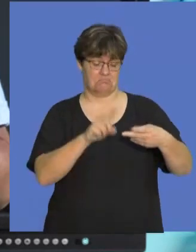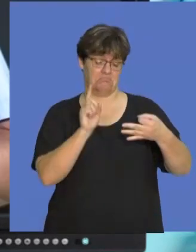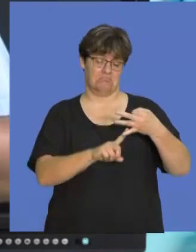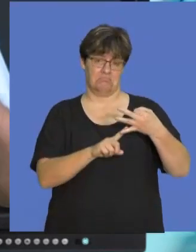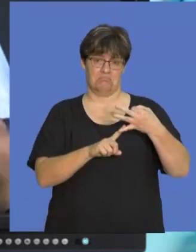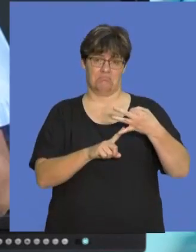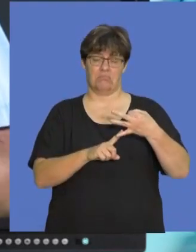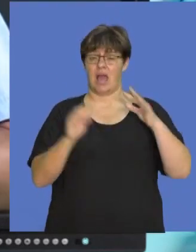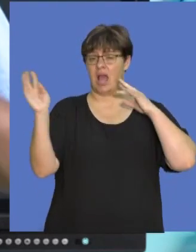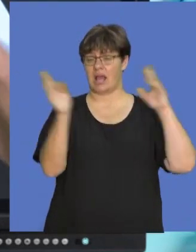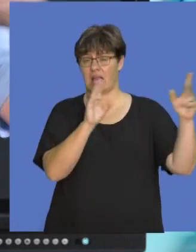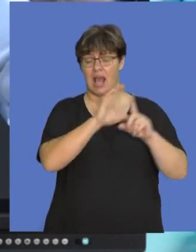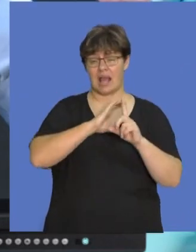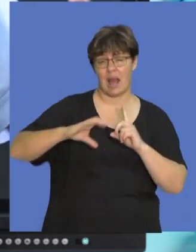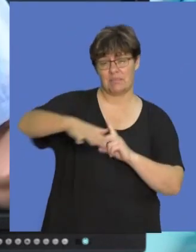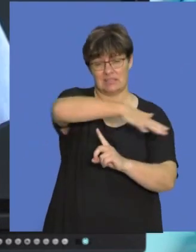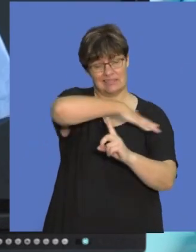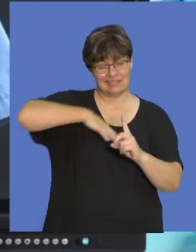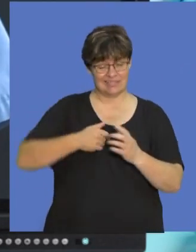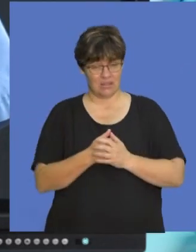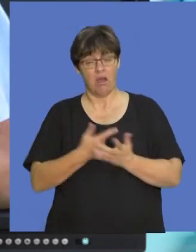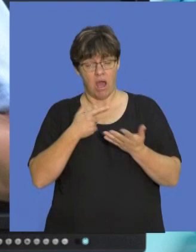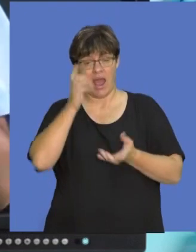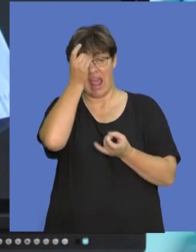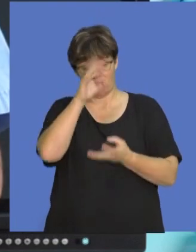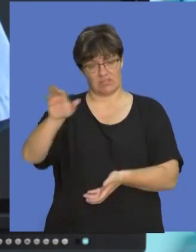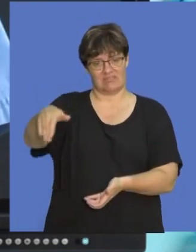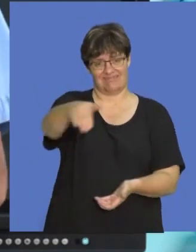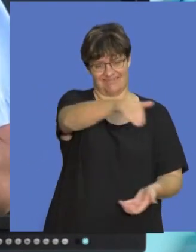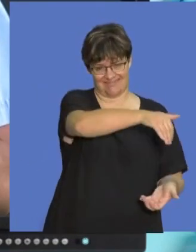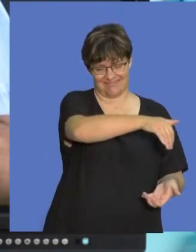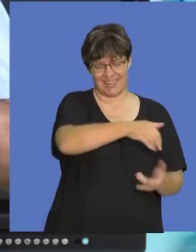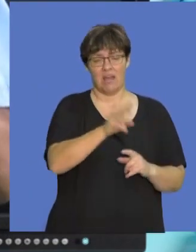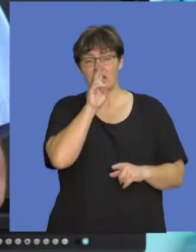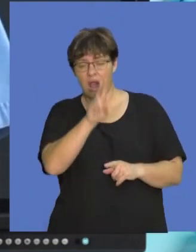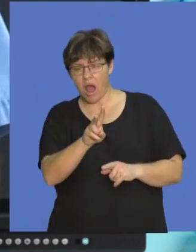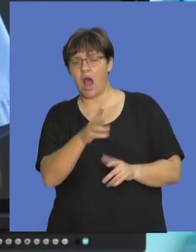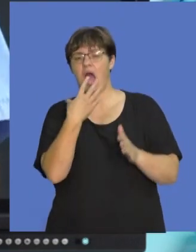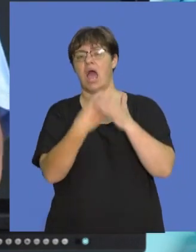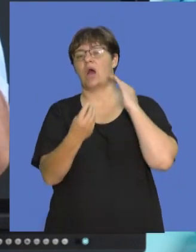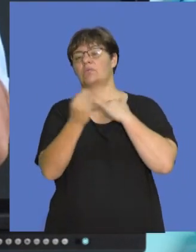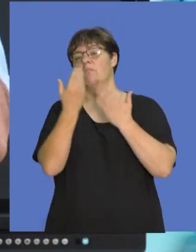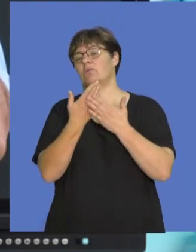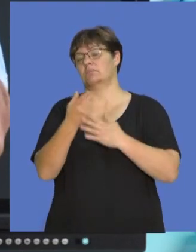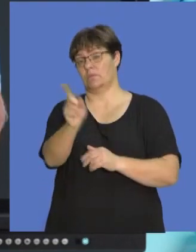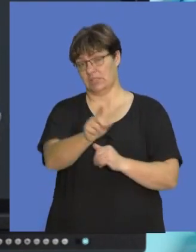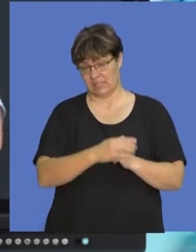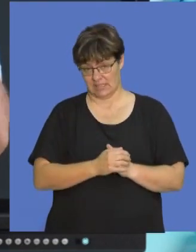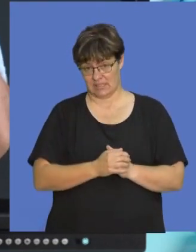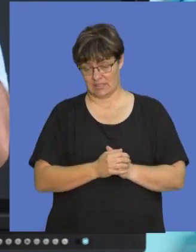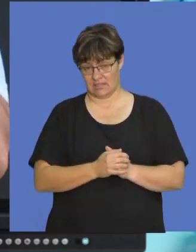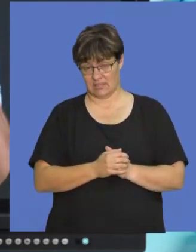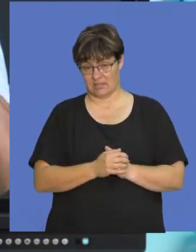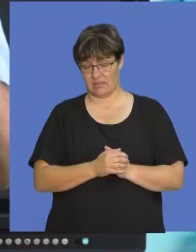predictions about climate, all if we collect data and we start to look at what the possible outcomes are and what